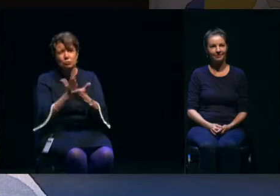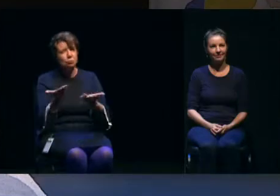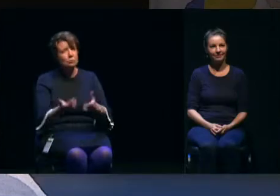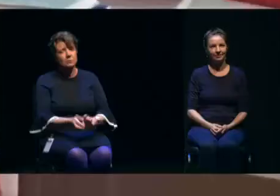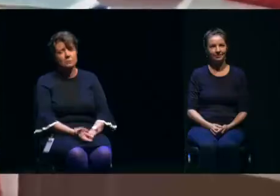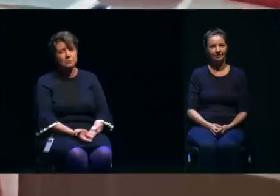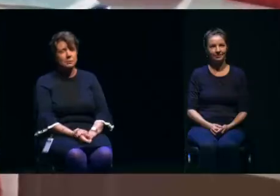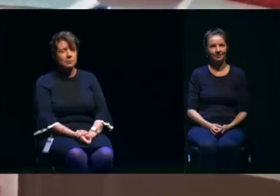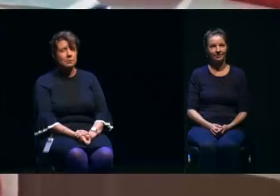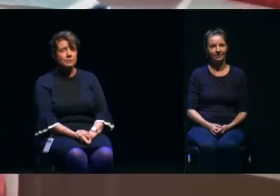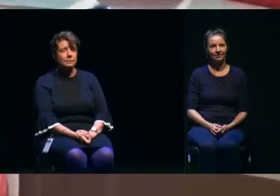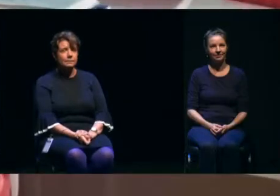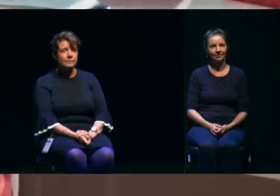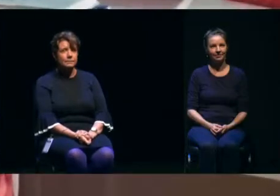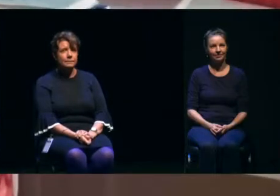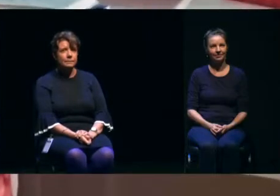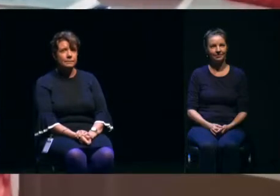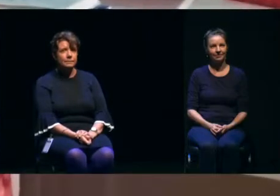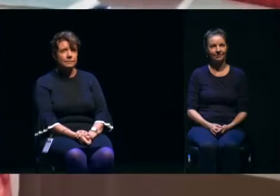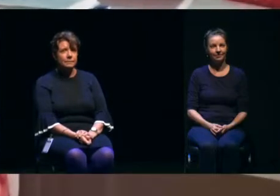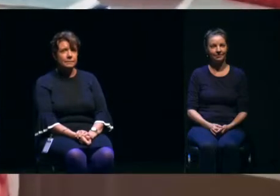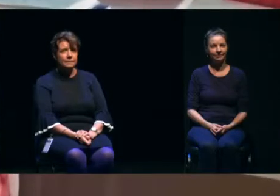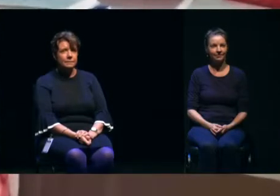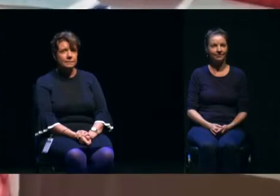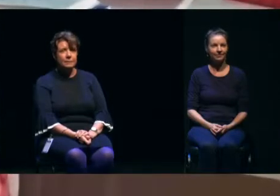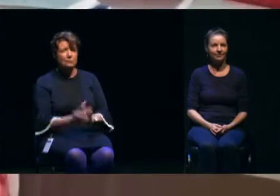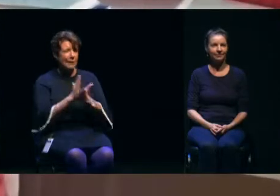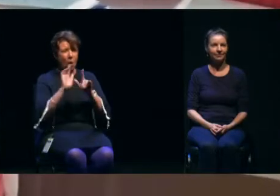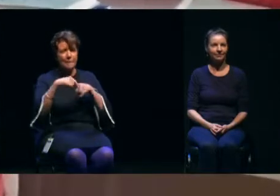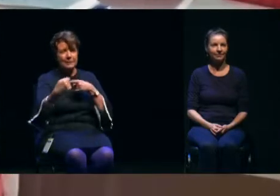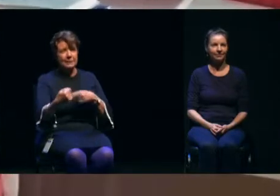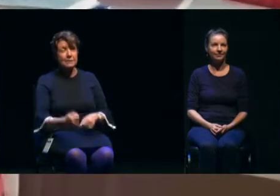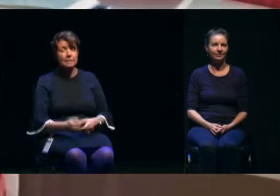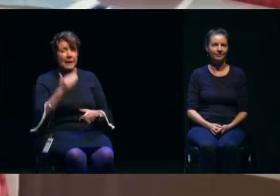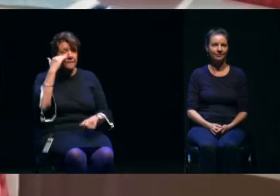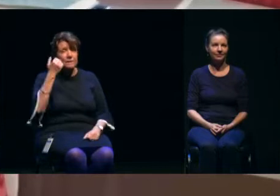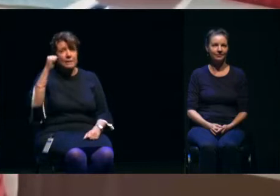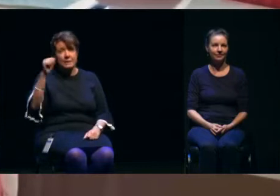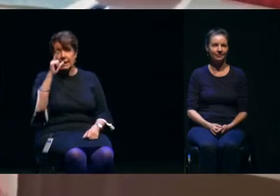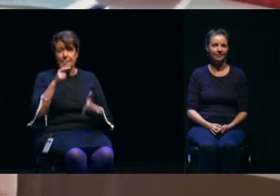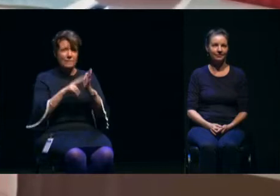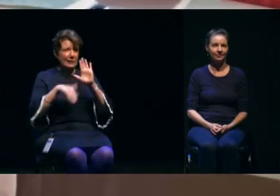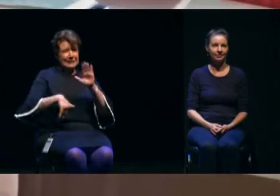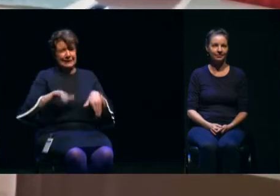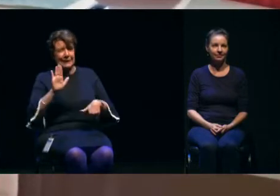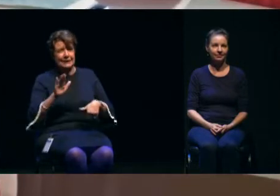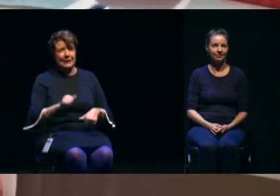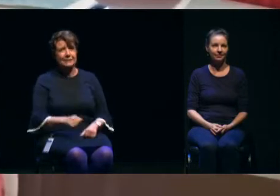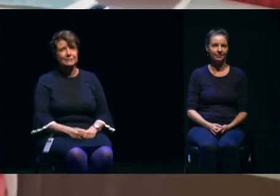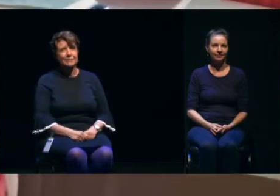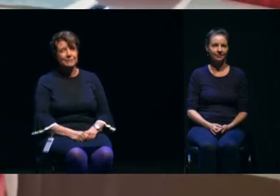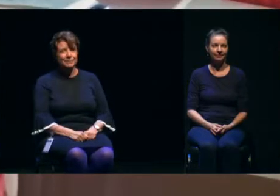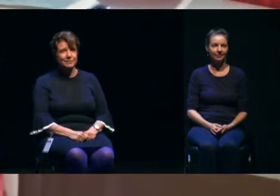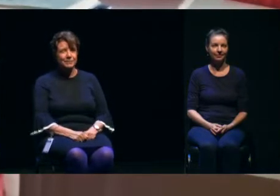And I think quite the opposite, that being a feminist can be very sexy and very feminine.